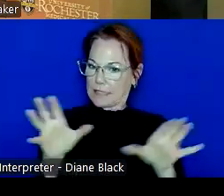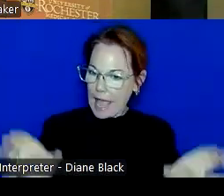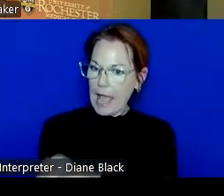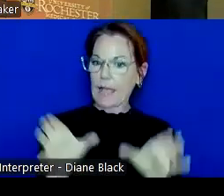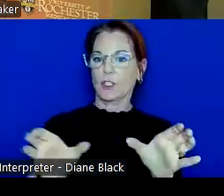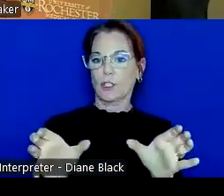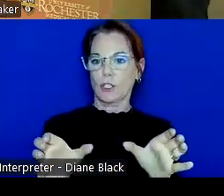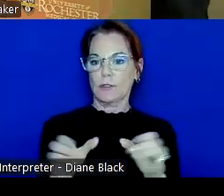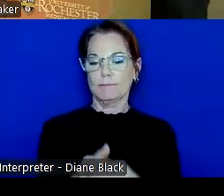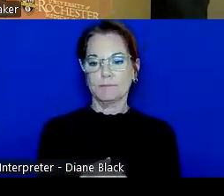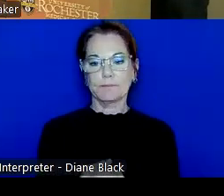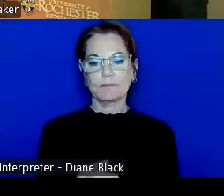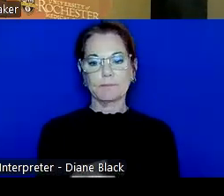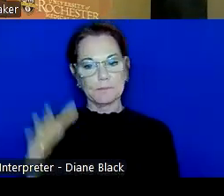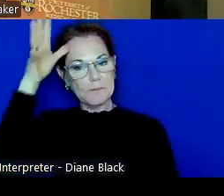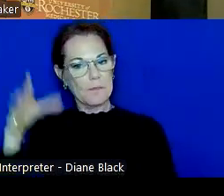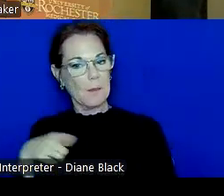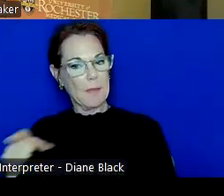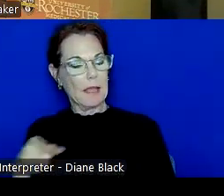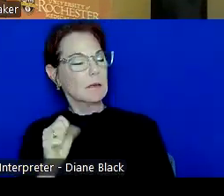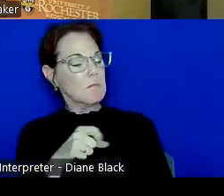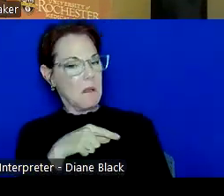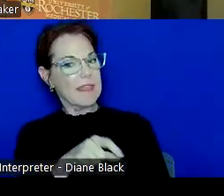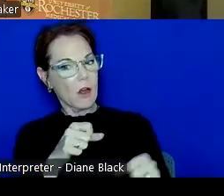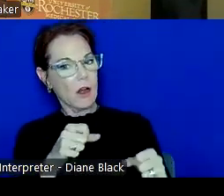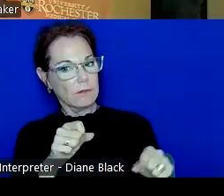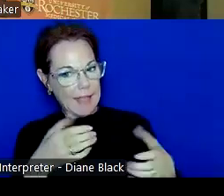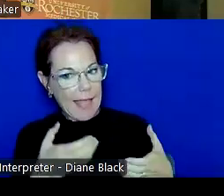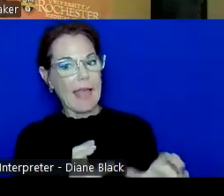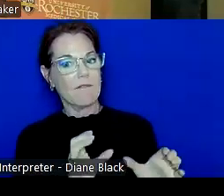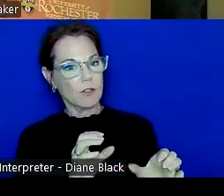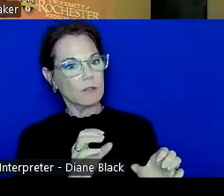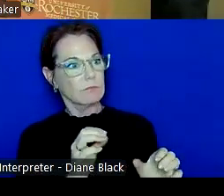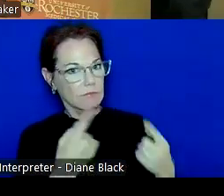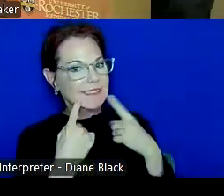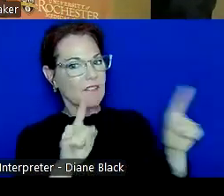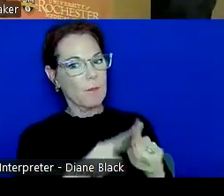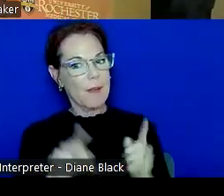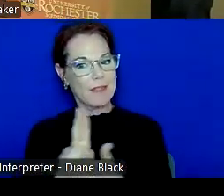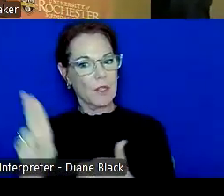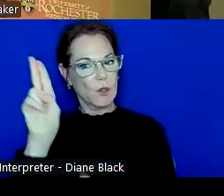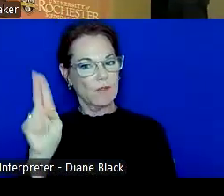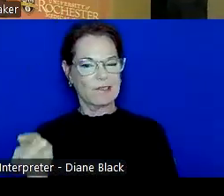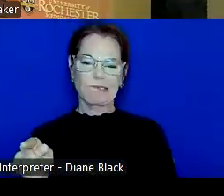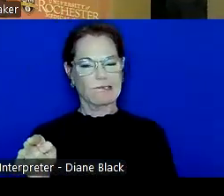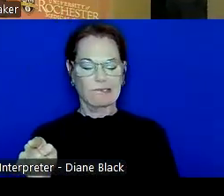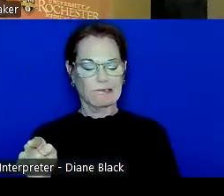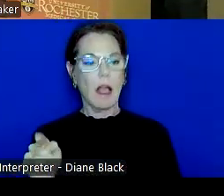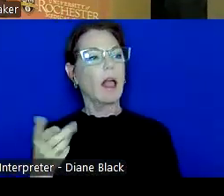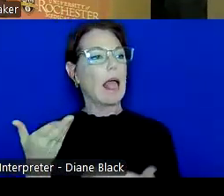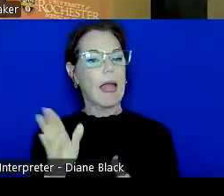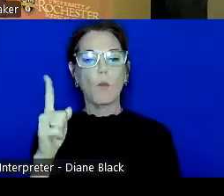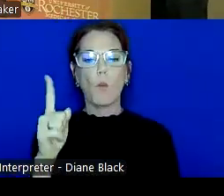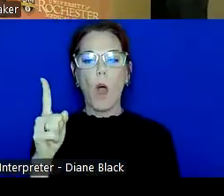their efforts were successful, but the university met their answer with tokenism. They allowed 1 Black medical student in a